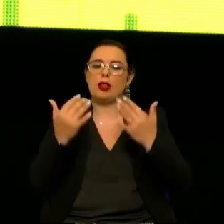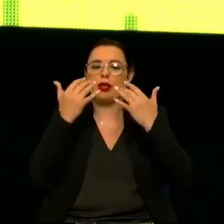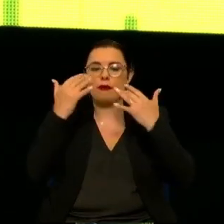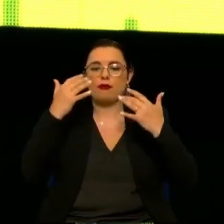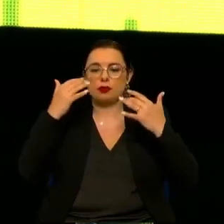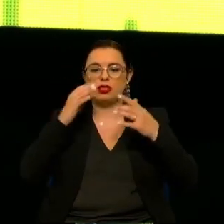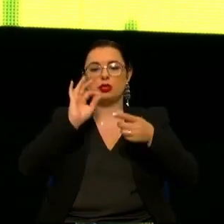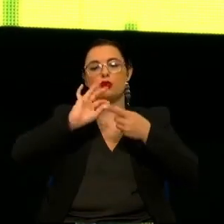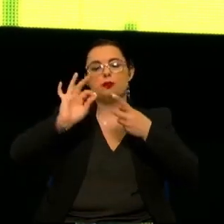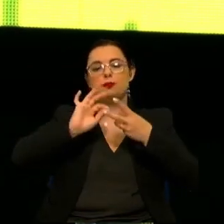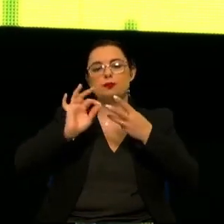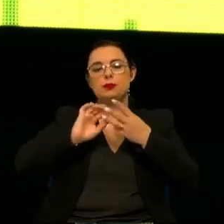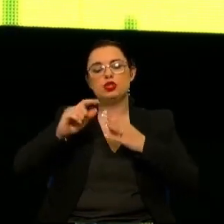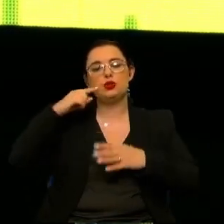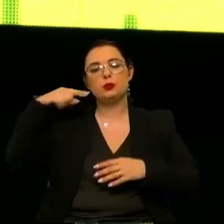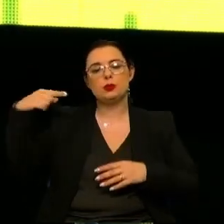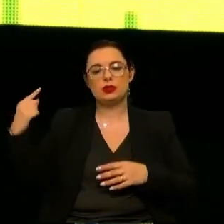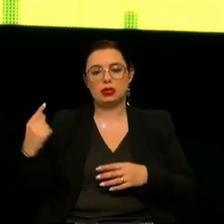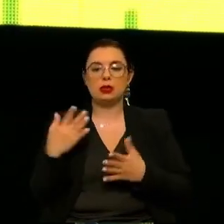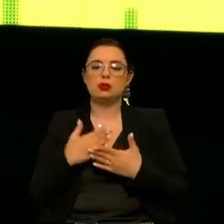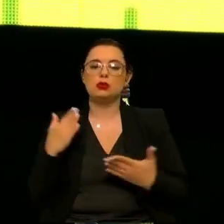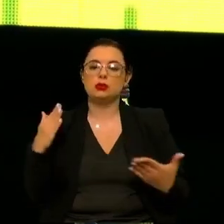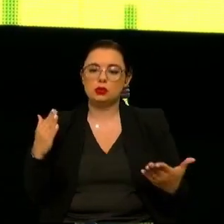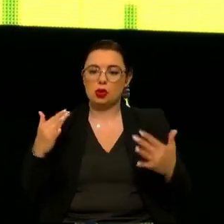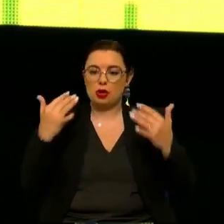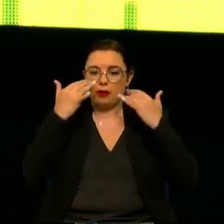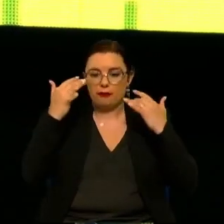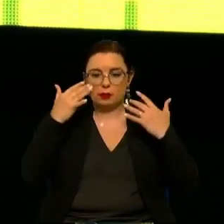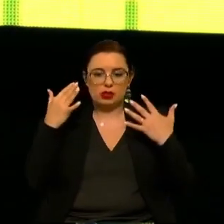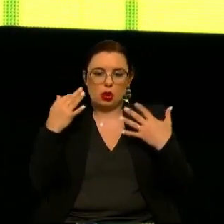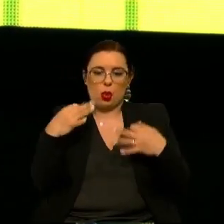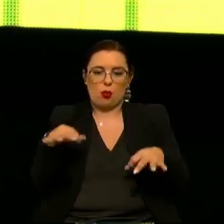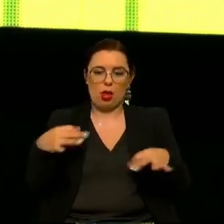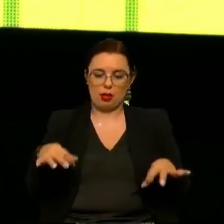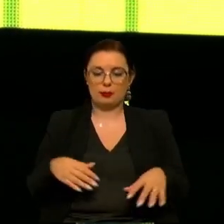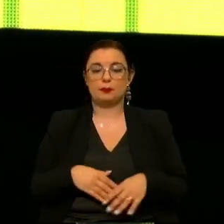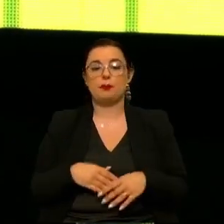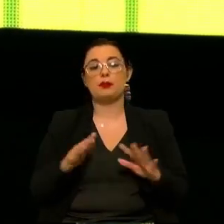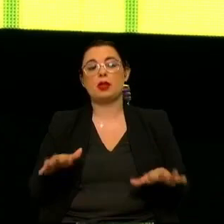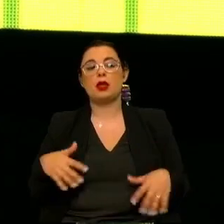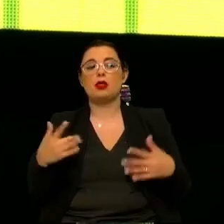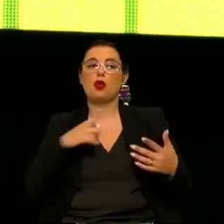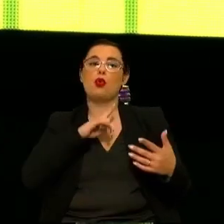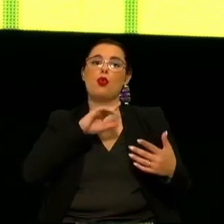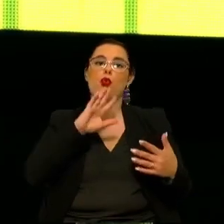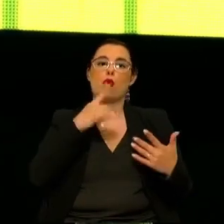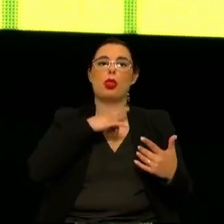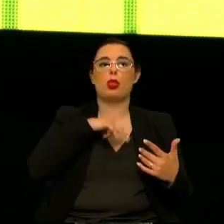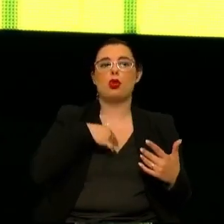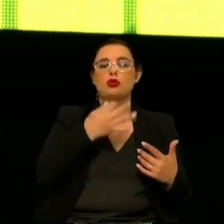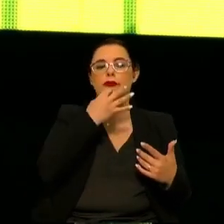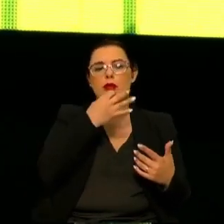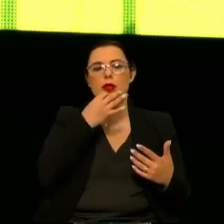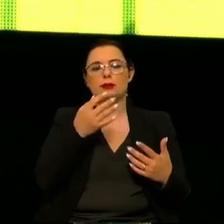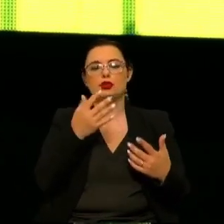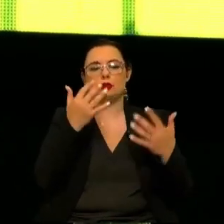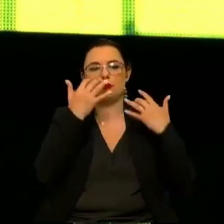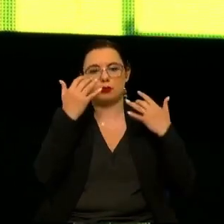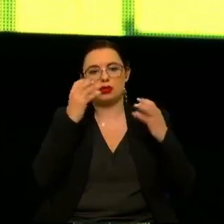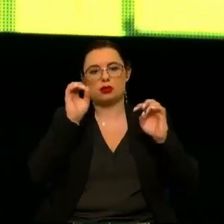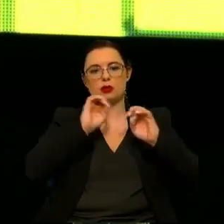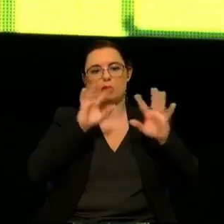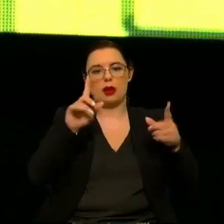at information with special security requirements and not only classified information. When we're talking